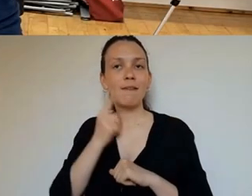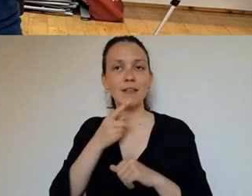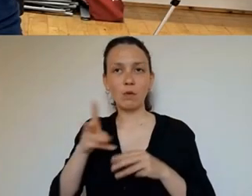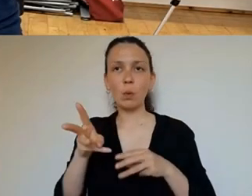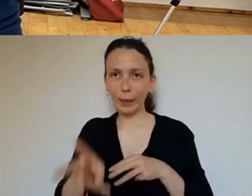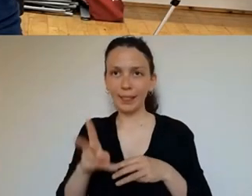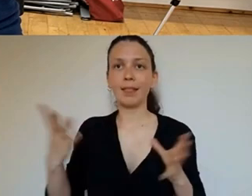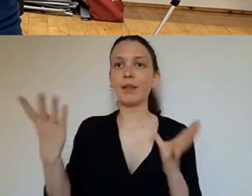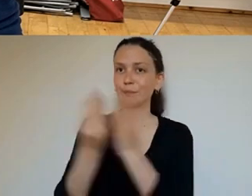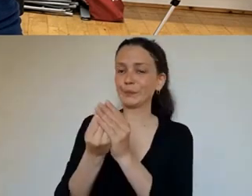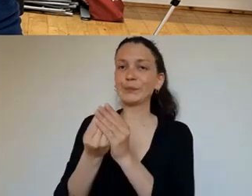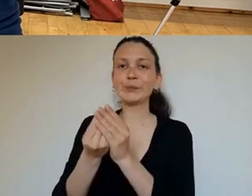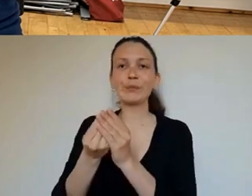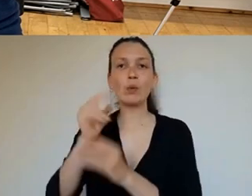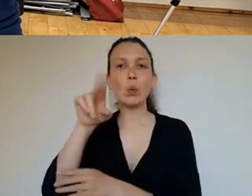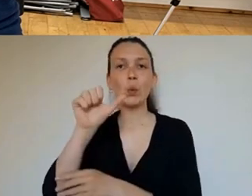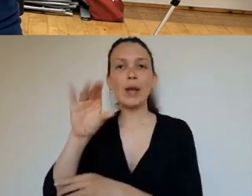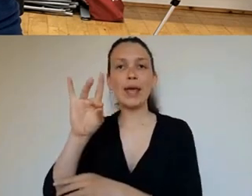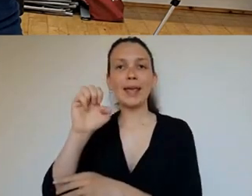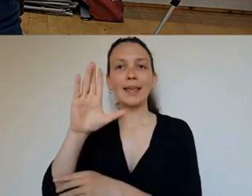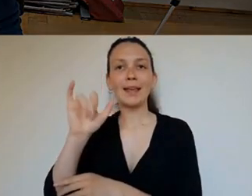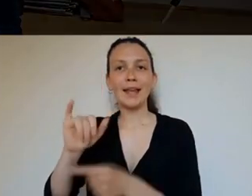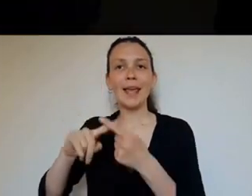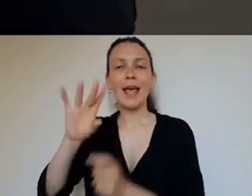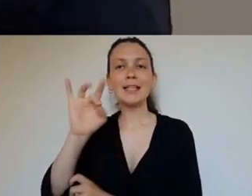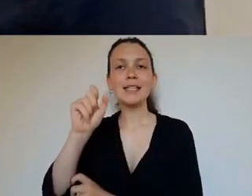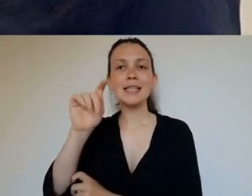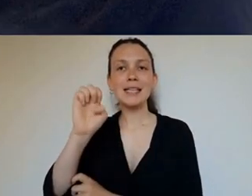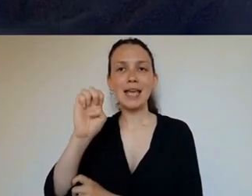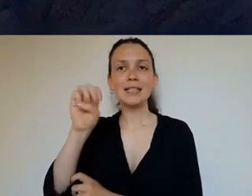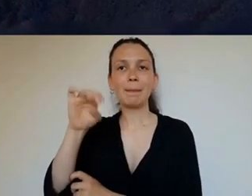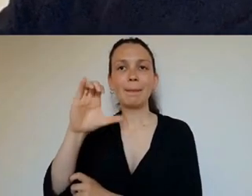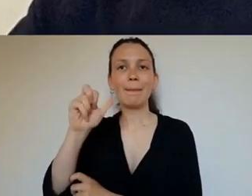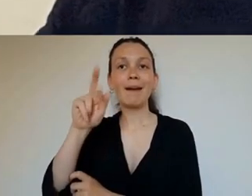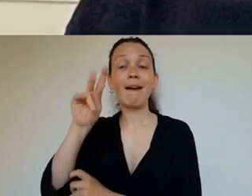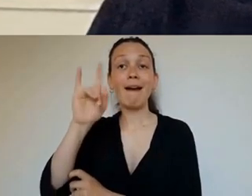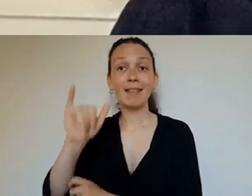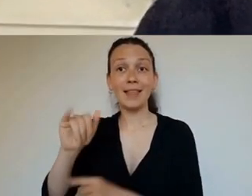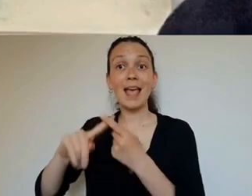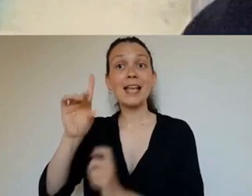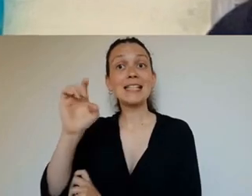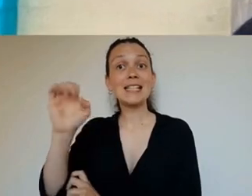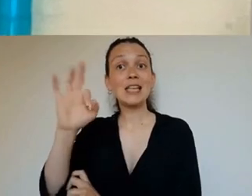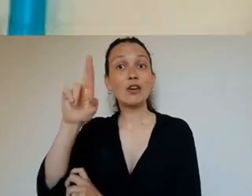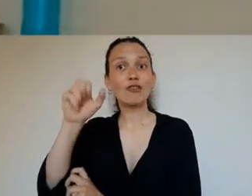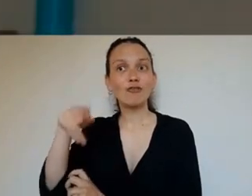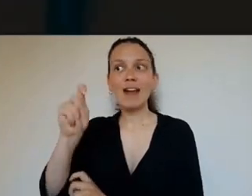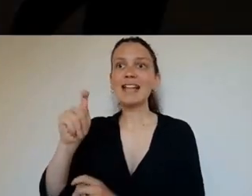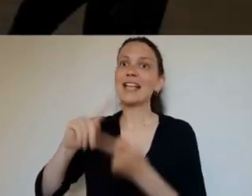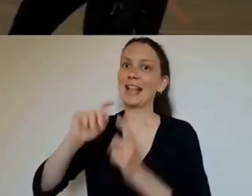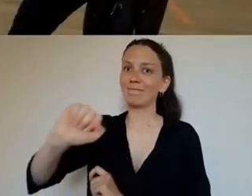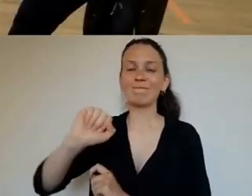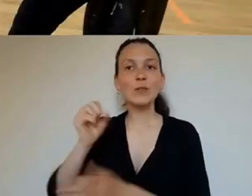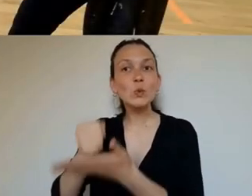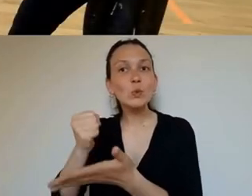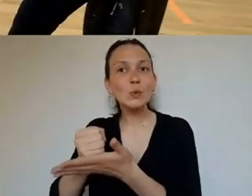SETU researchers Una Keeley and Kate McCarthy and choreographer Deirdre Grant and their theatre studies students to create a collaborative